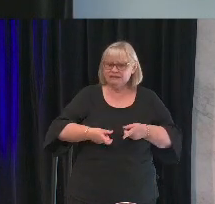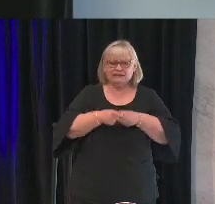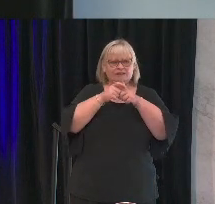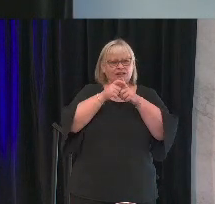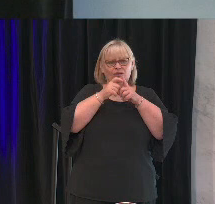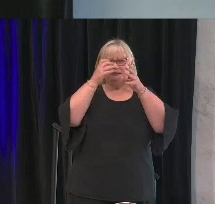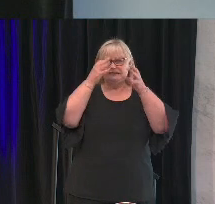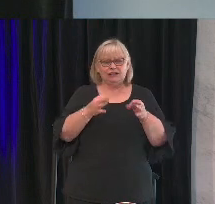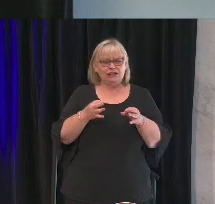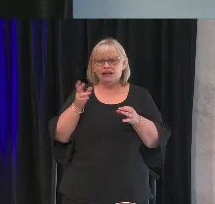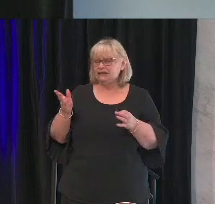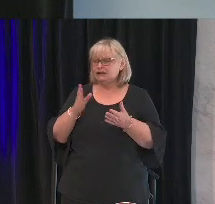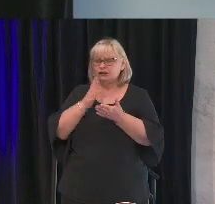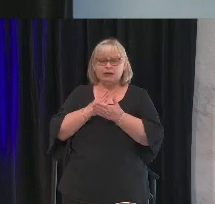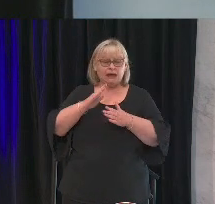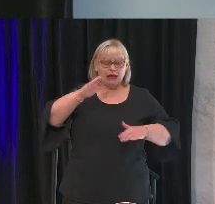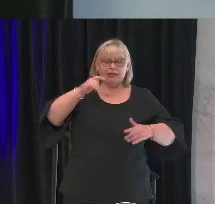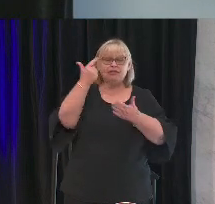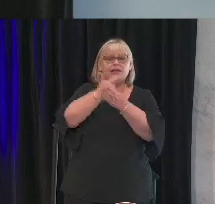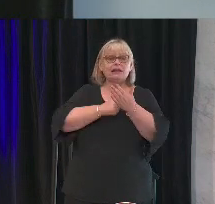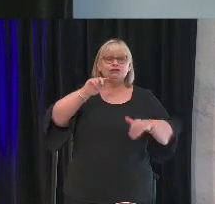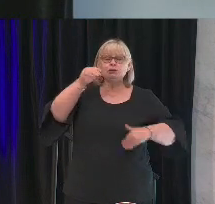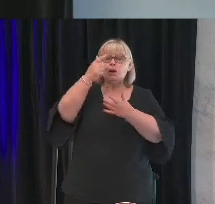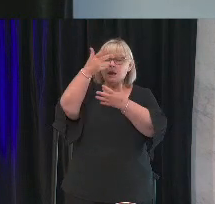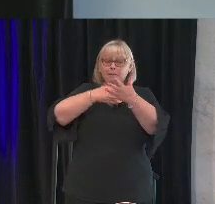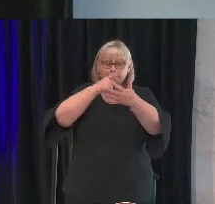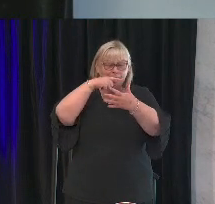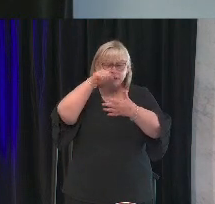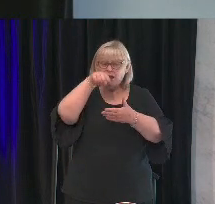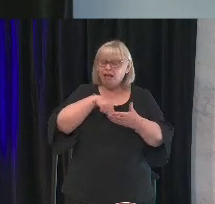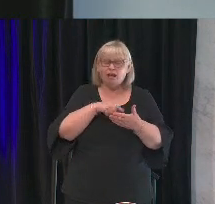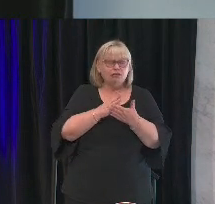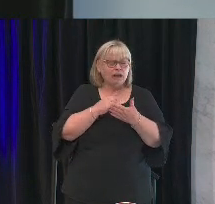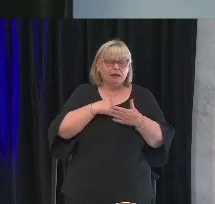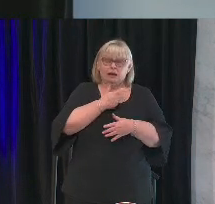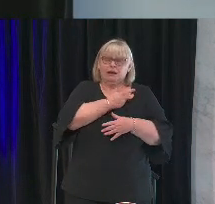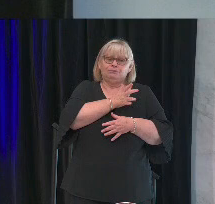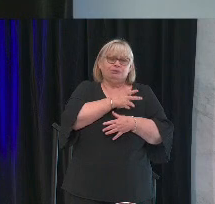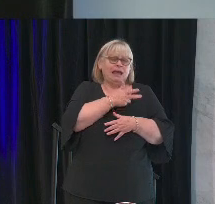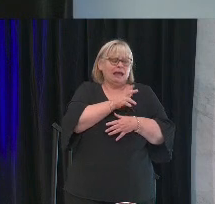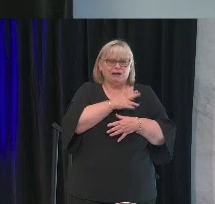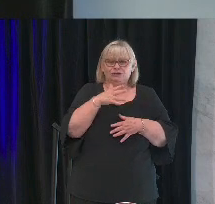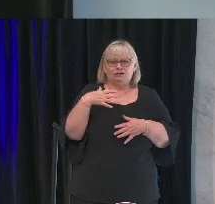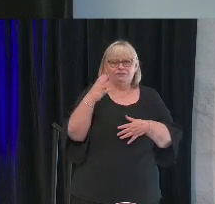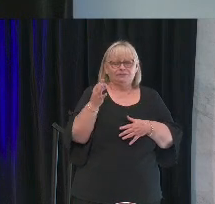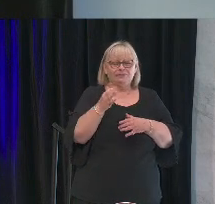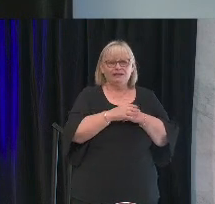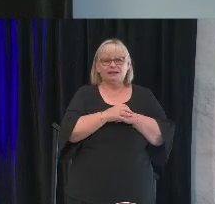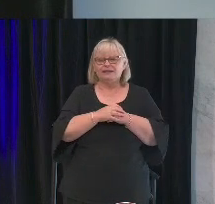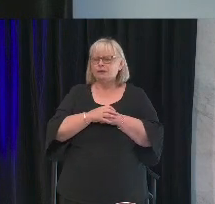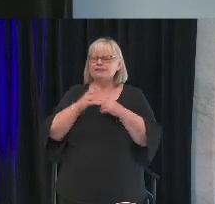is a completely stunning shortlist, and it is a huge honour to be nominated alongside you, Marla,